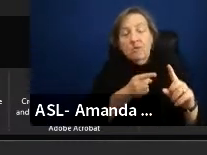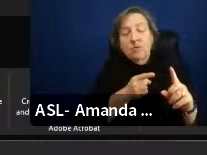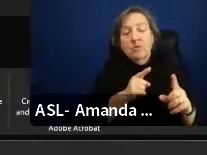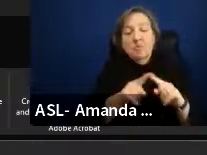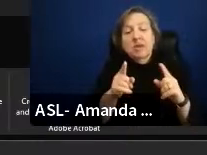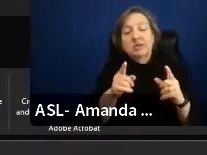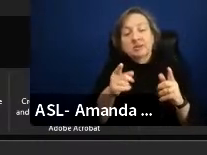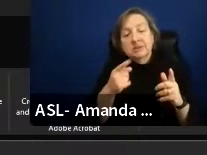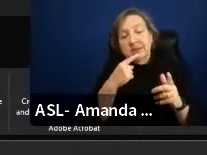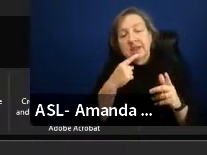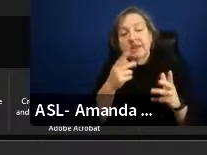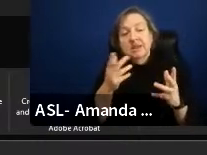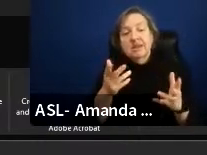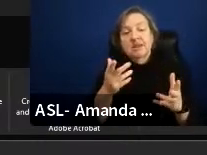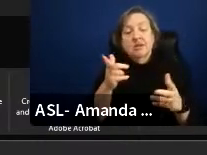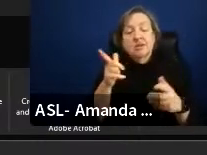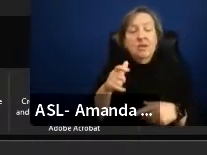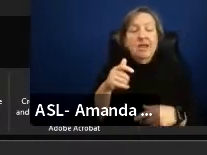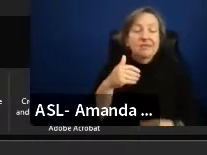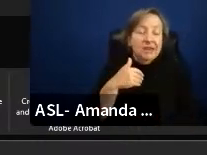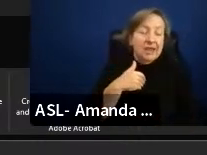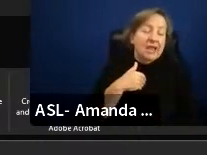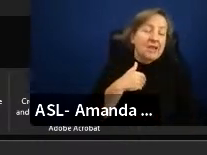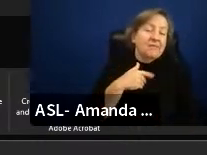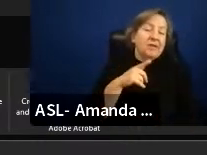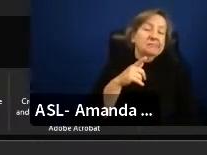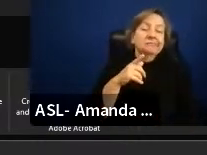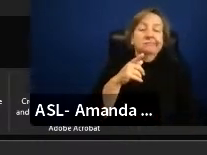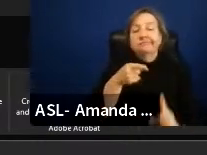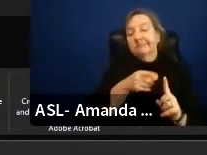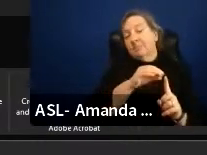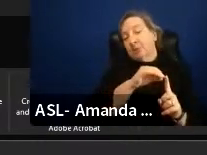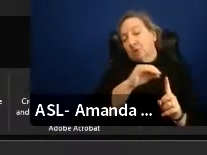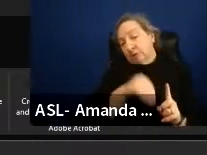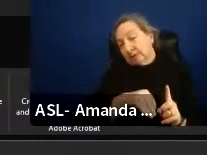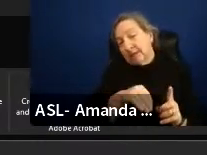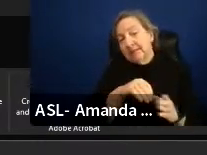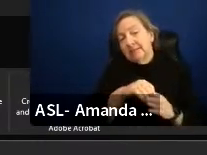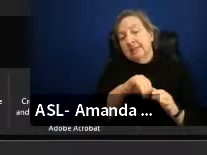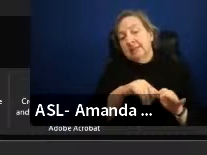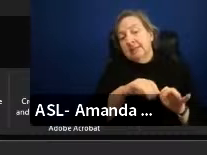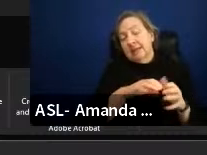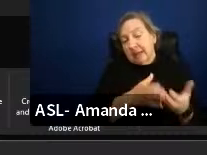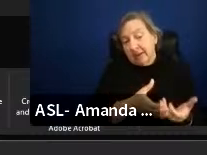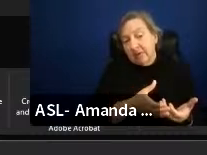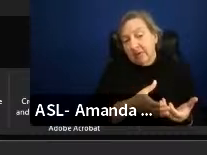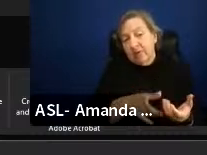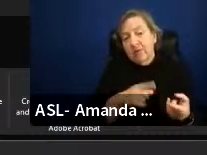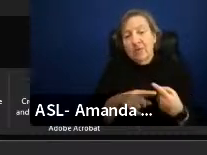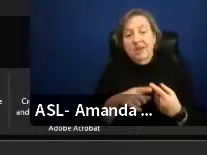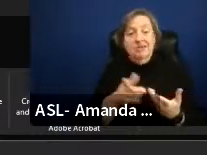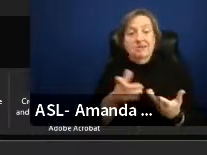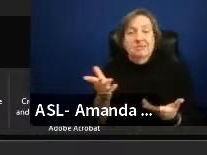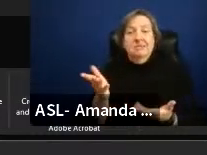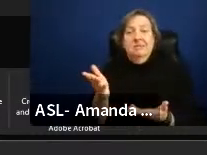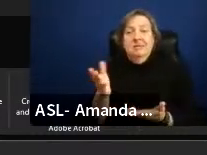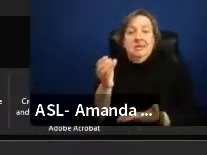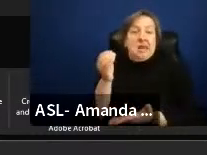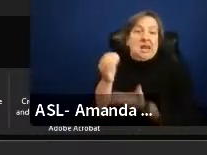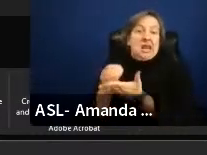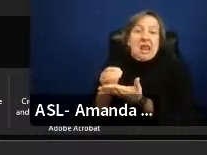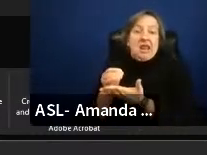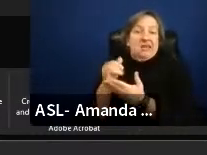have to have X percentage in this category when there are none of